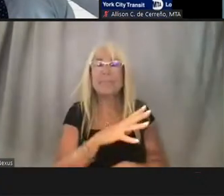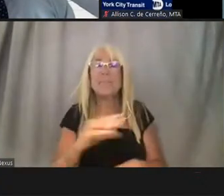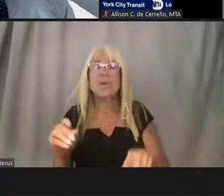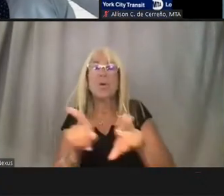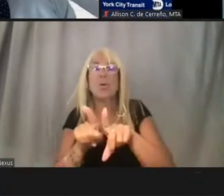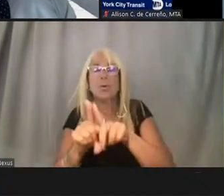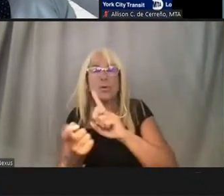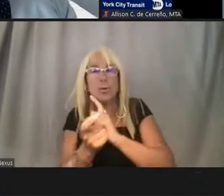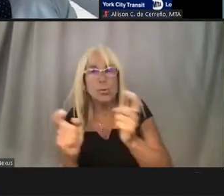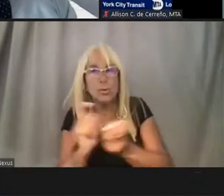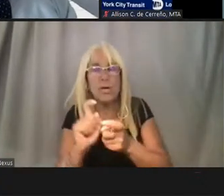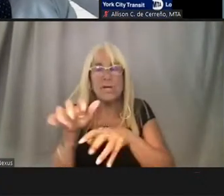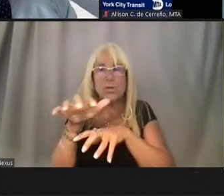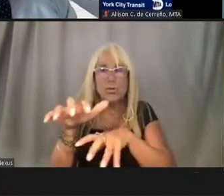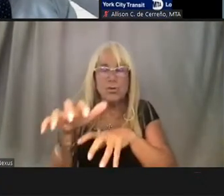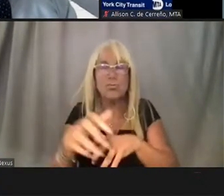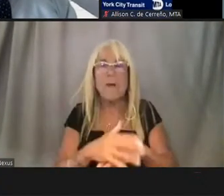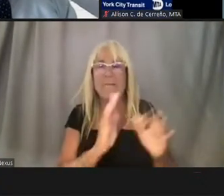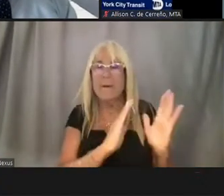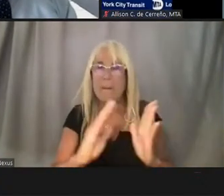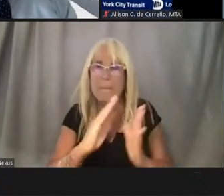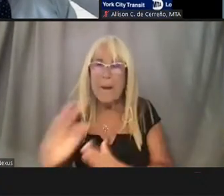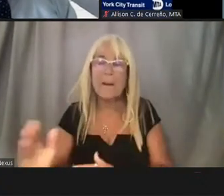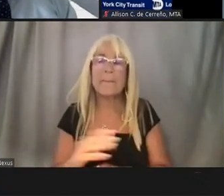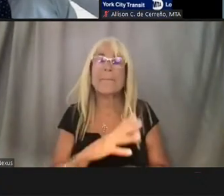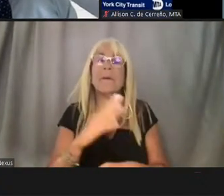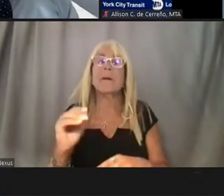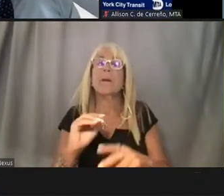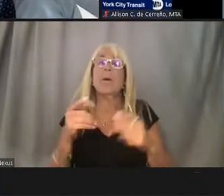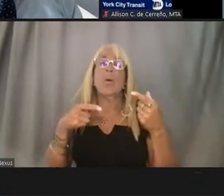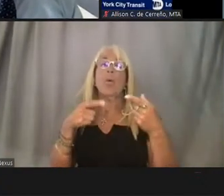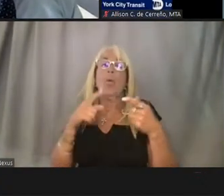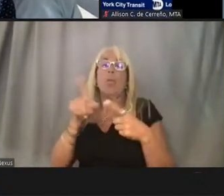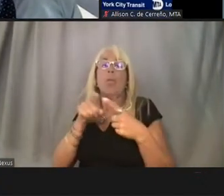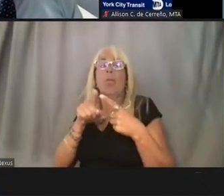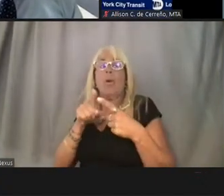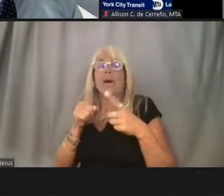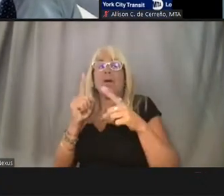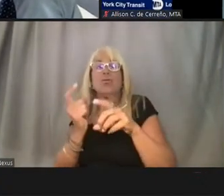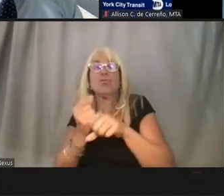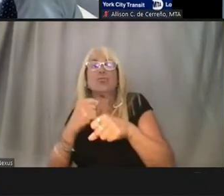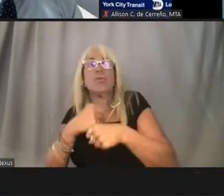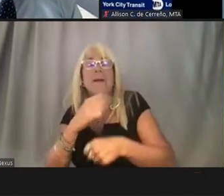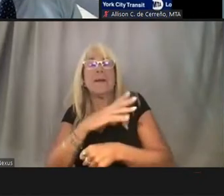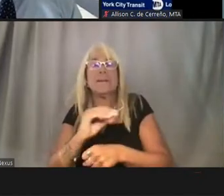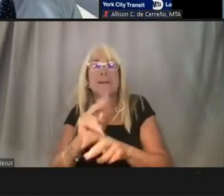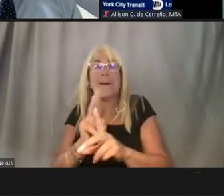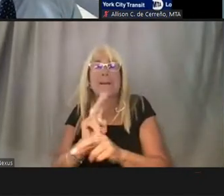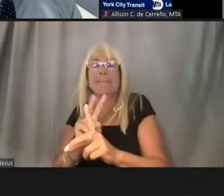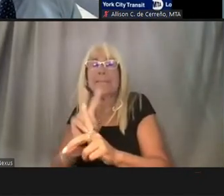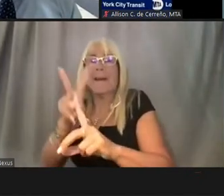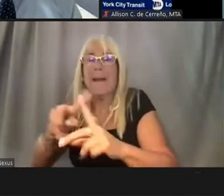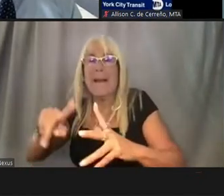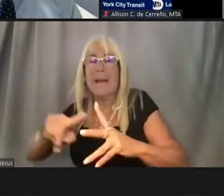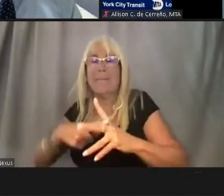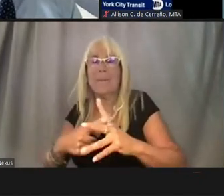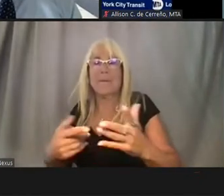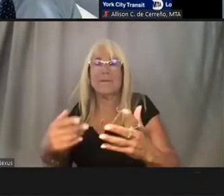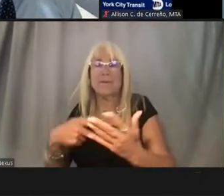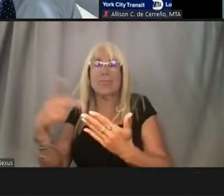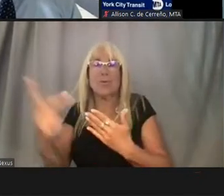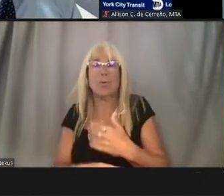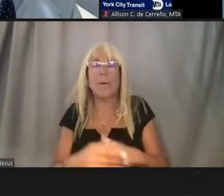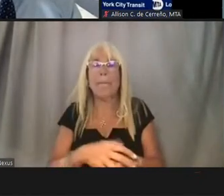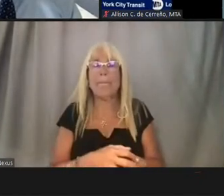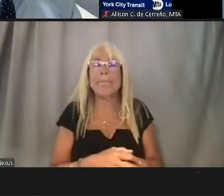changes in traffic patterns as it creates and implements the final program this is imminently possible and should not become a reason to bring